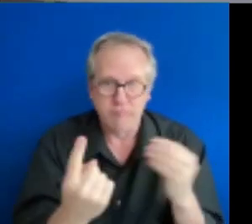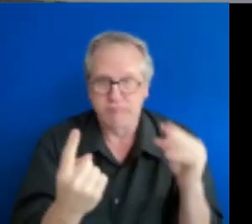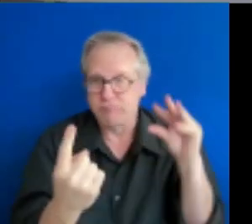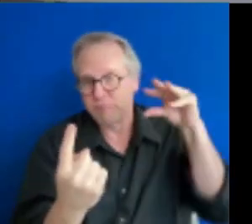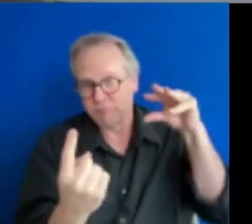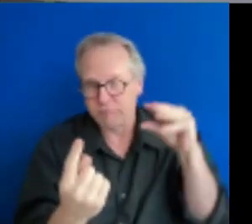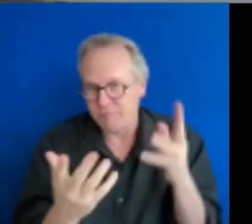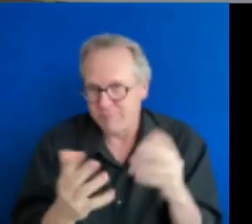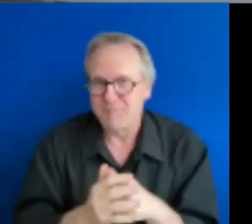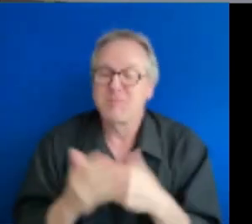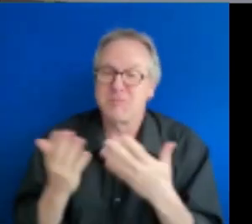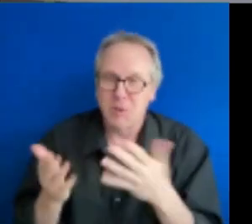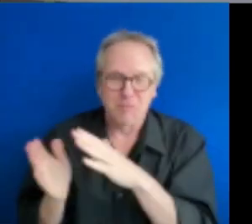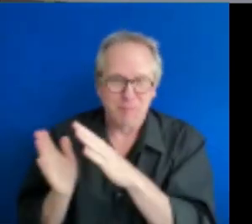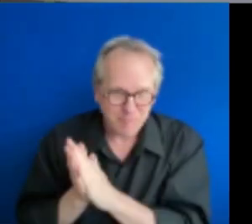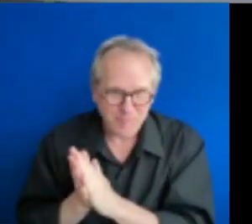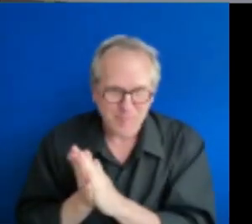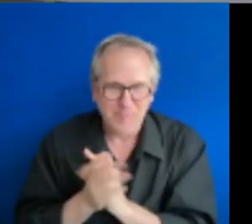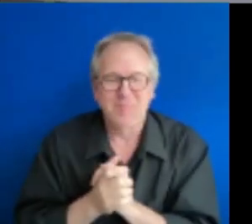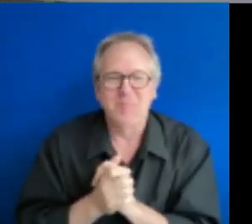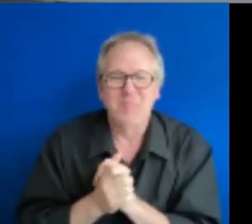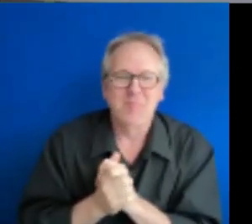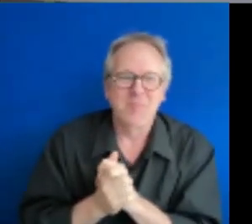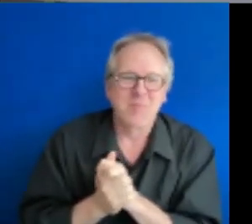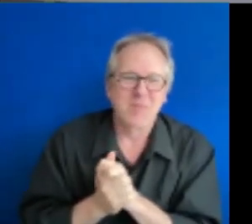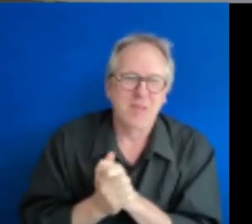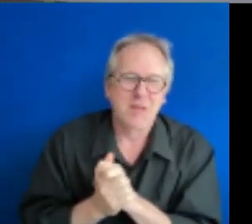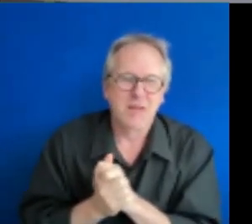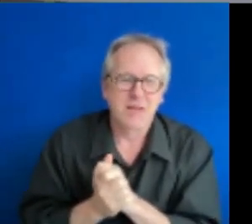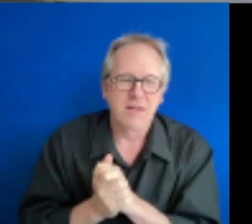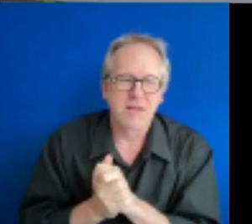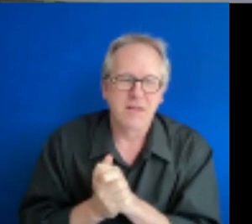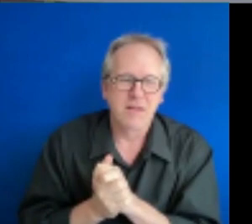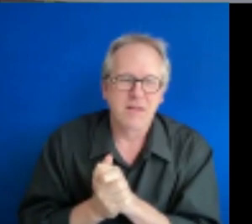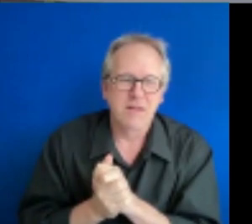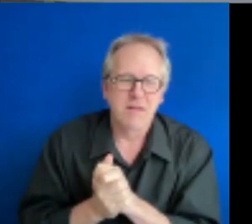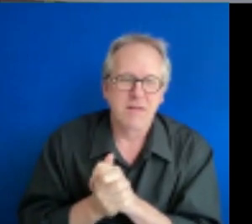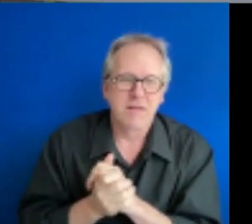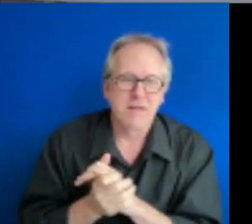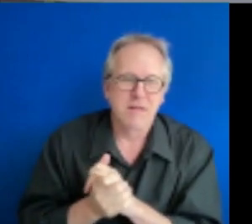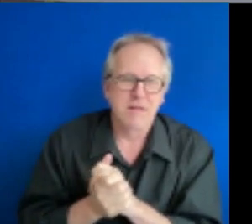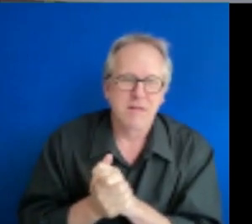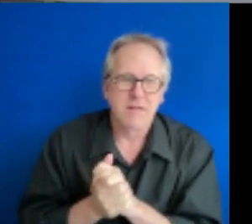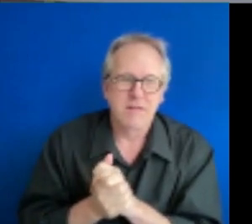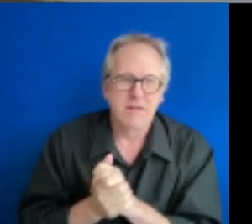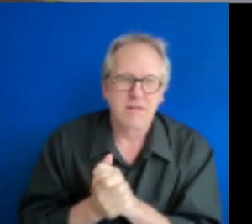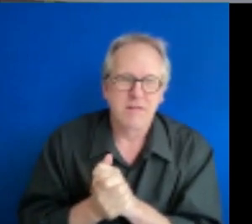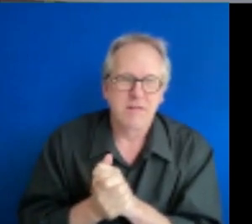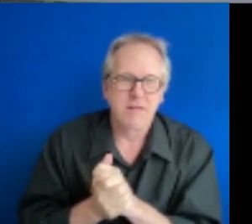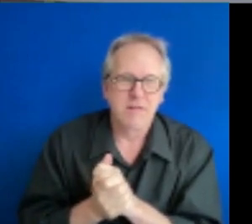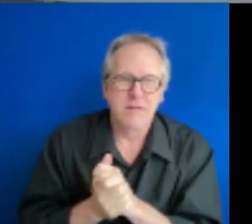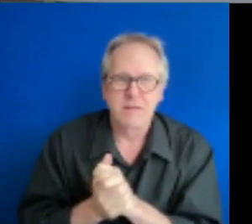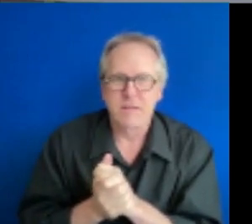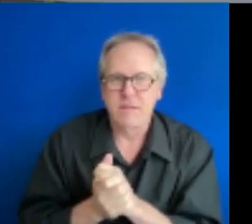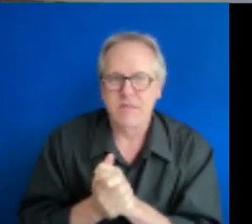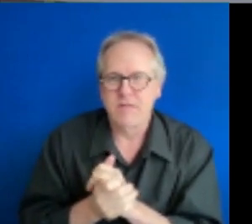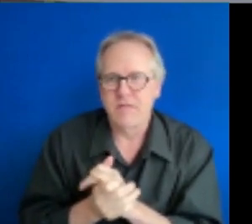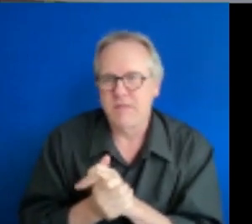please tell us about the general concept